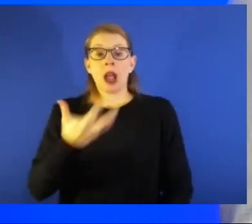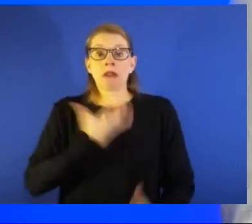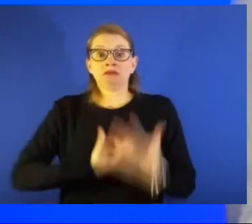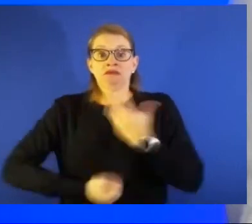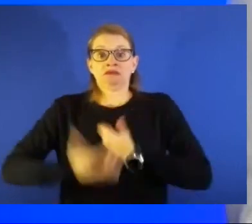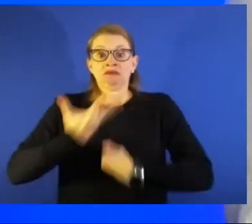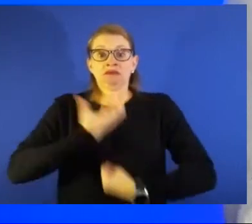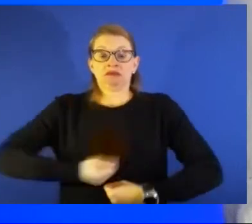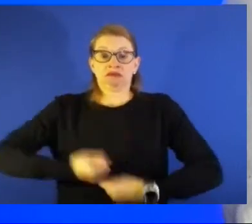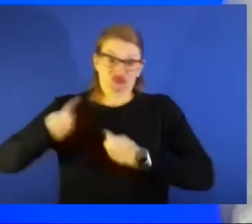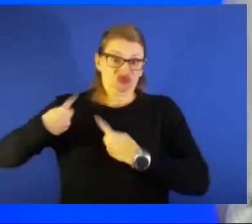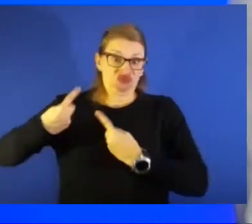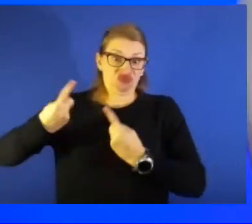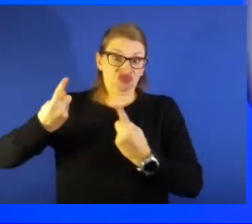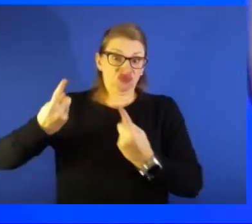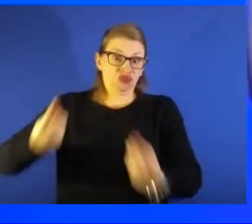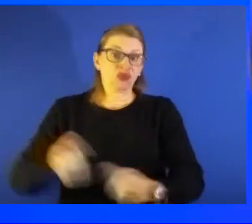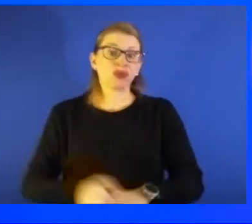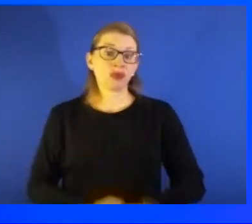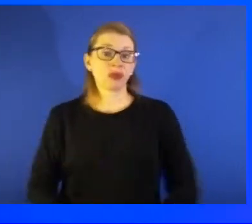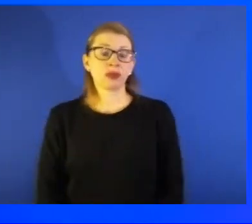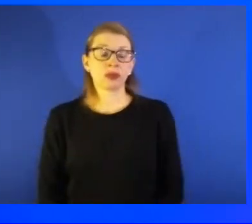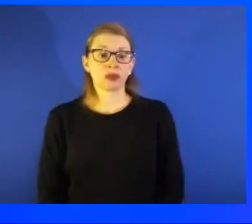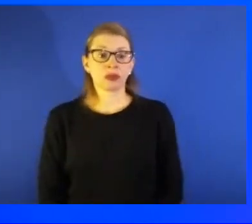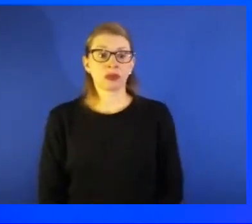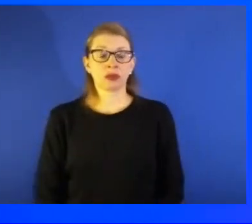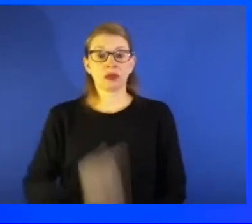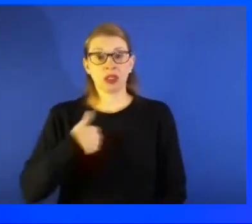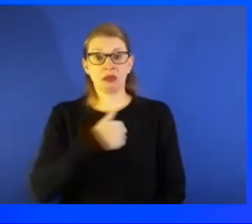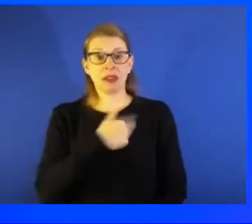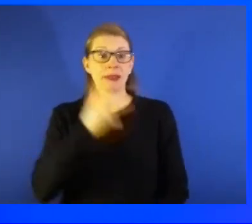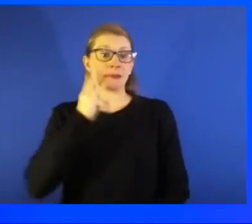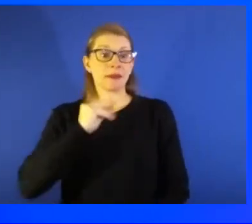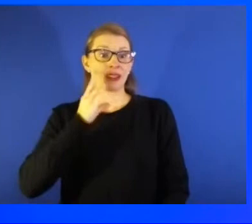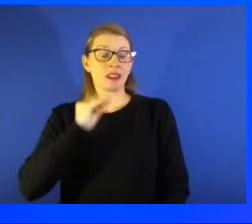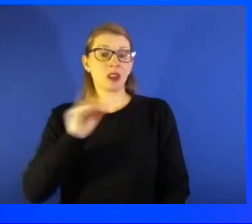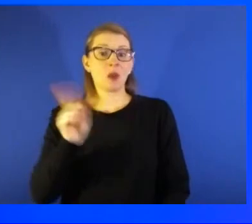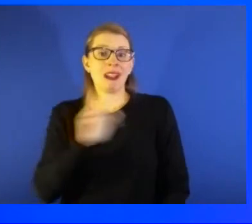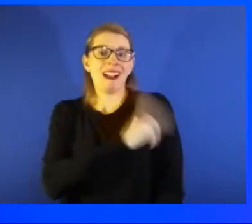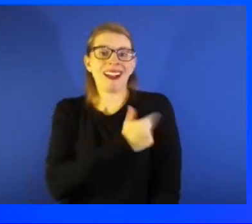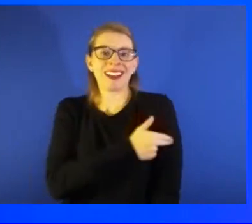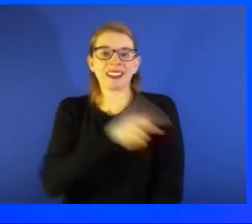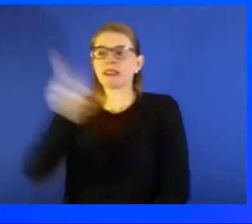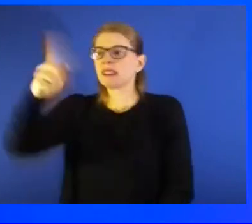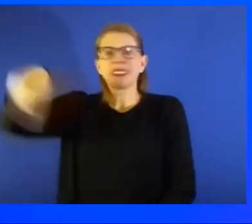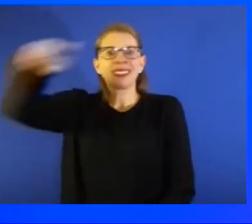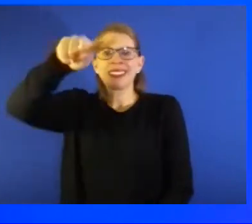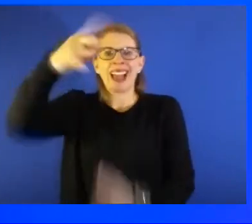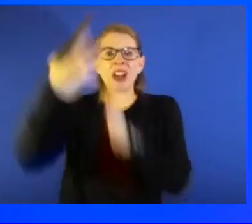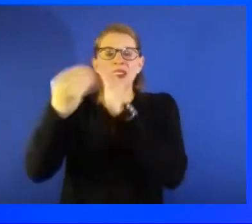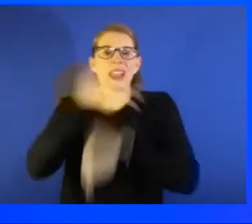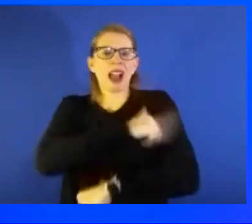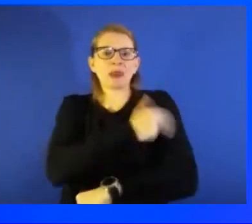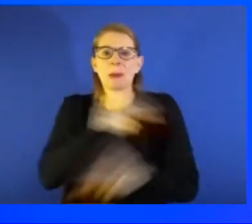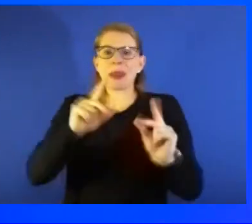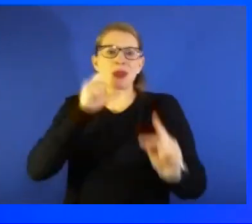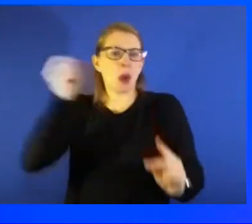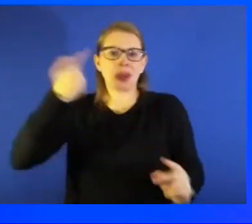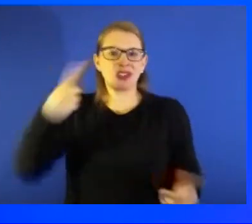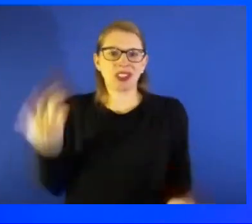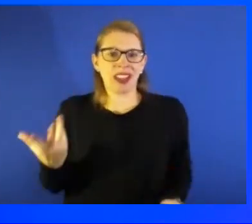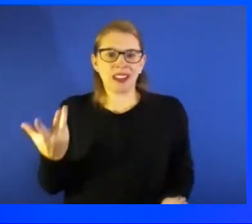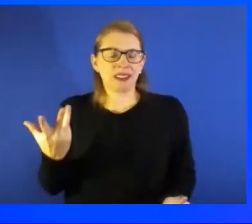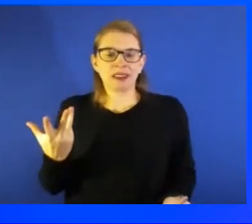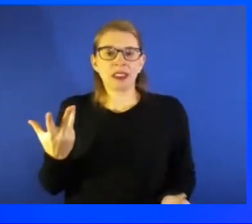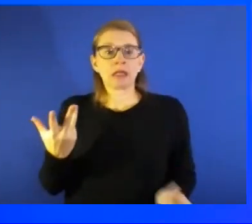period. Because what we experience in the hospital, nobody understands outside the hospital. Yeah. Even if you just